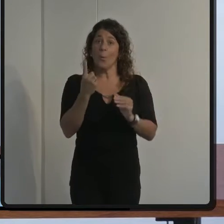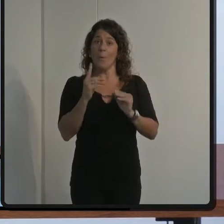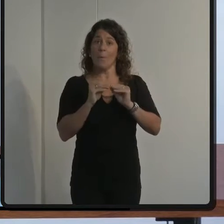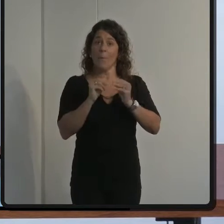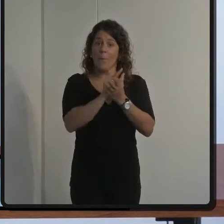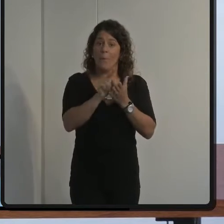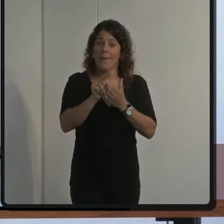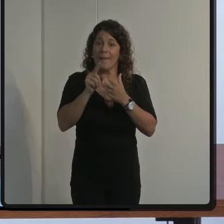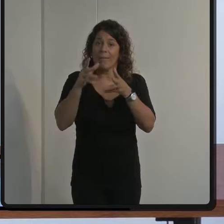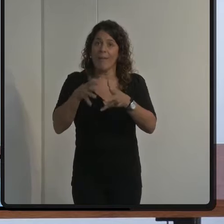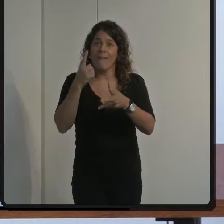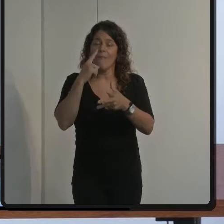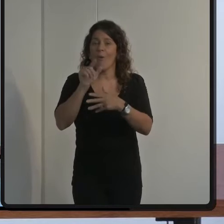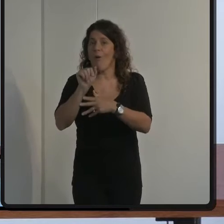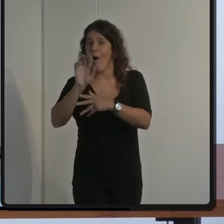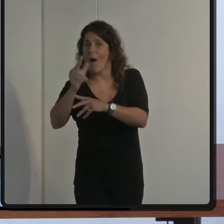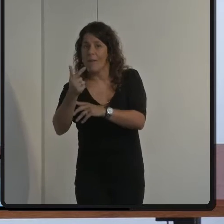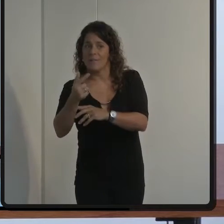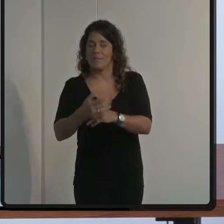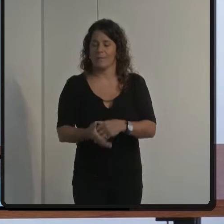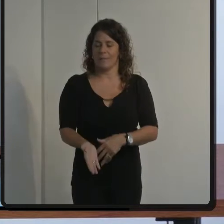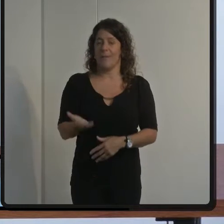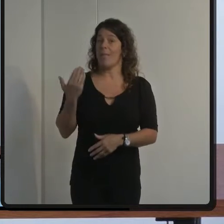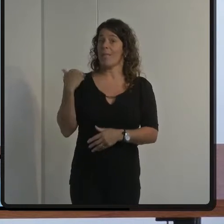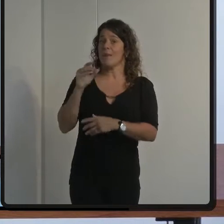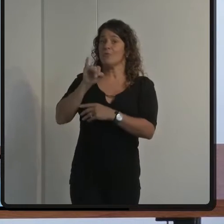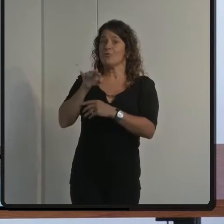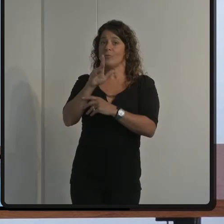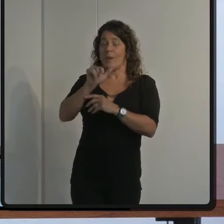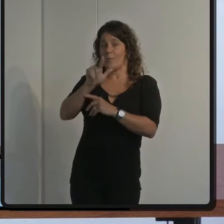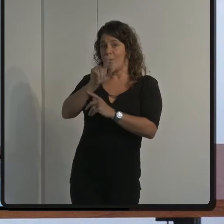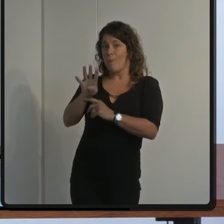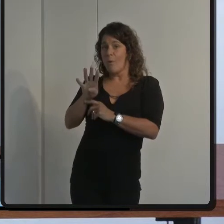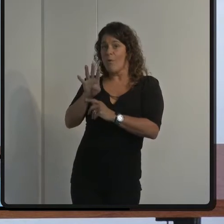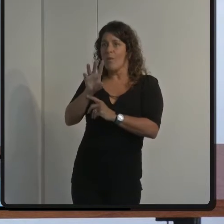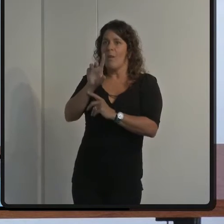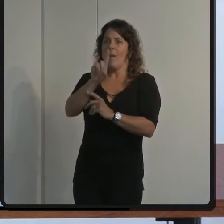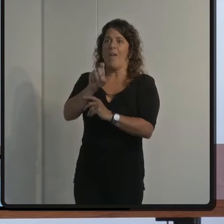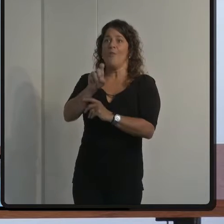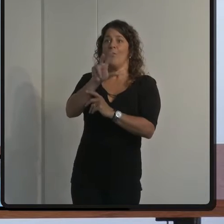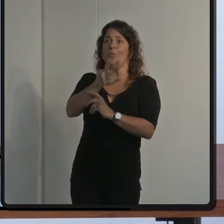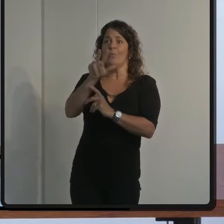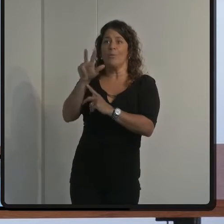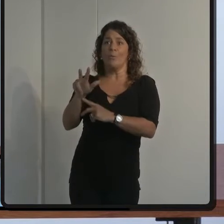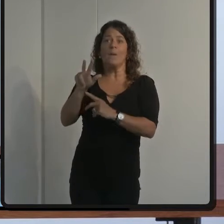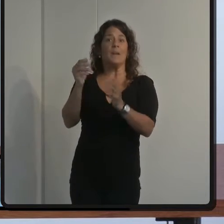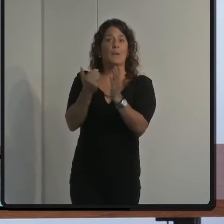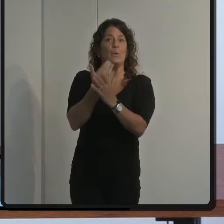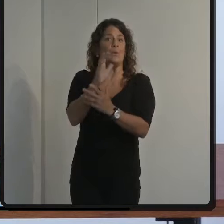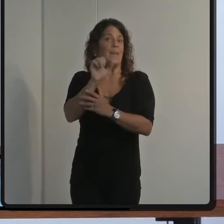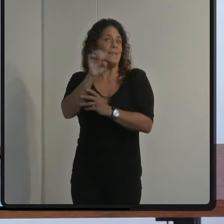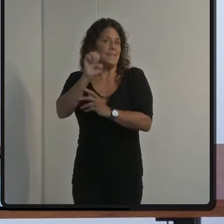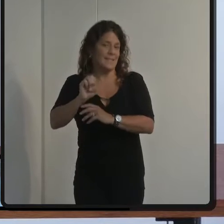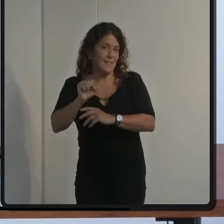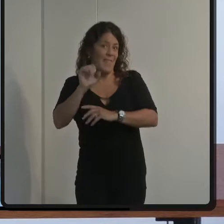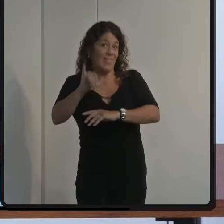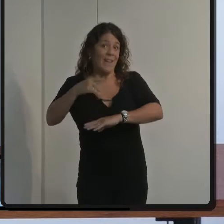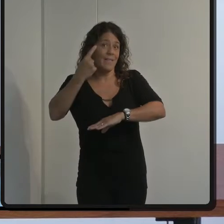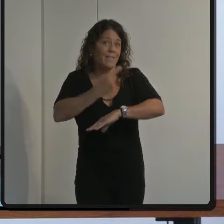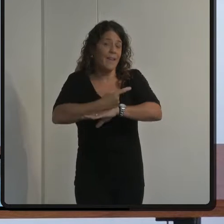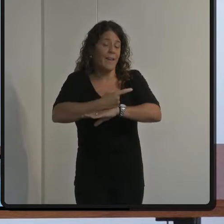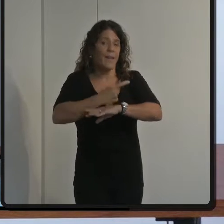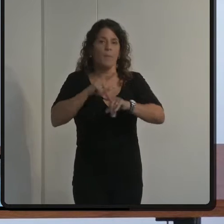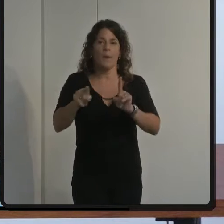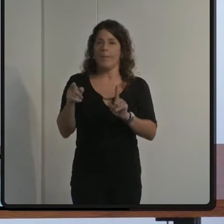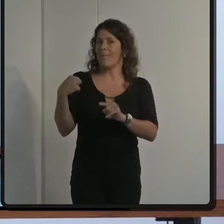August. On July 24th, there were 133 new positive COVID-19 cases reported. The past 7 days, we